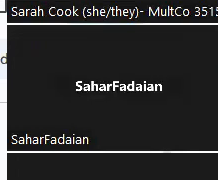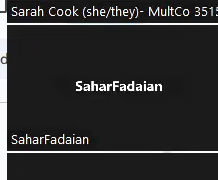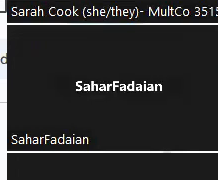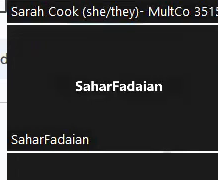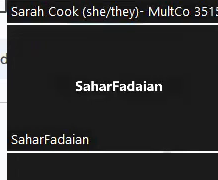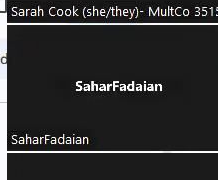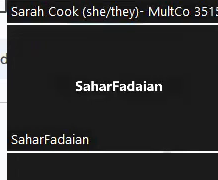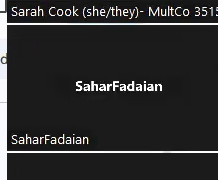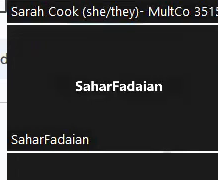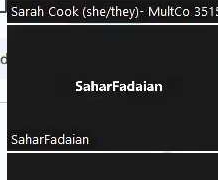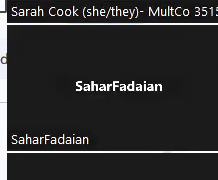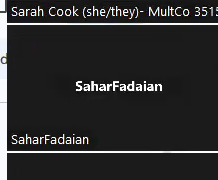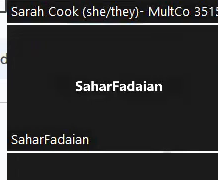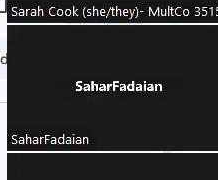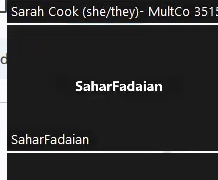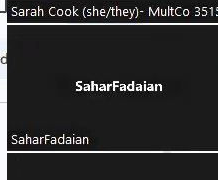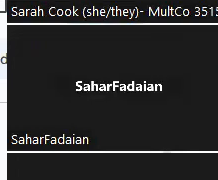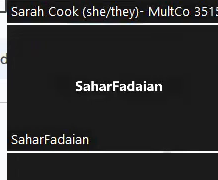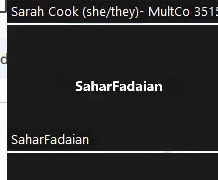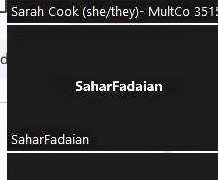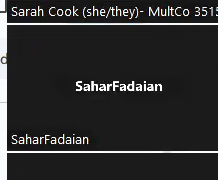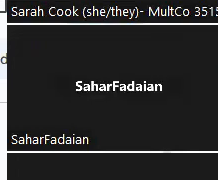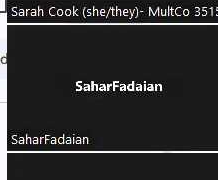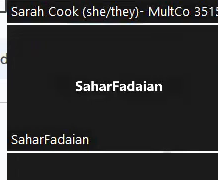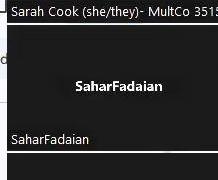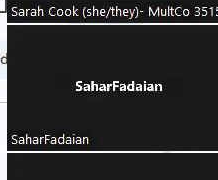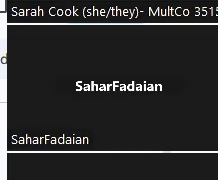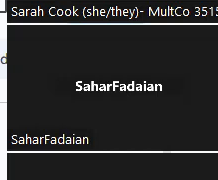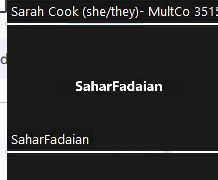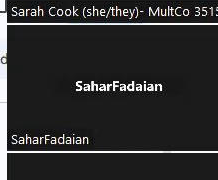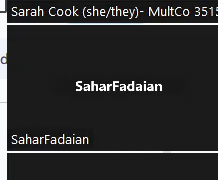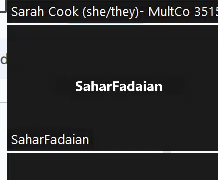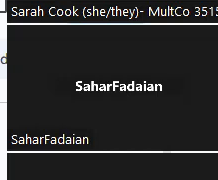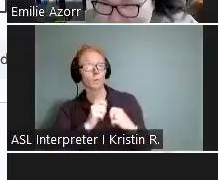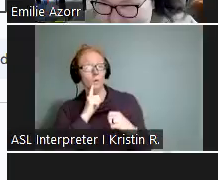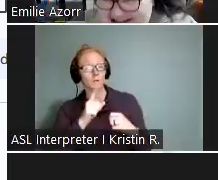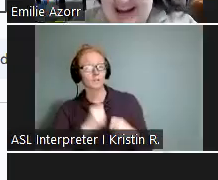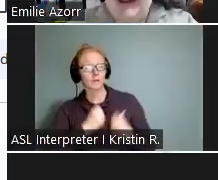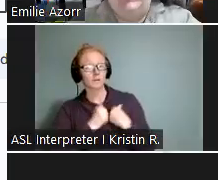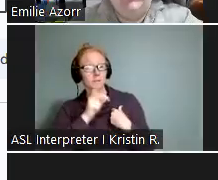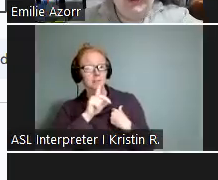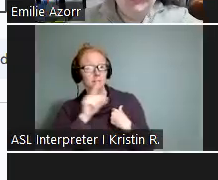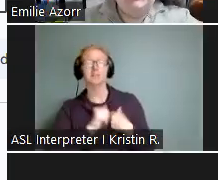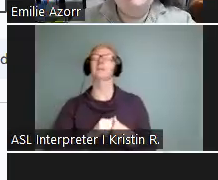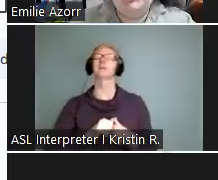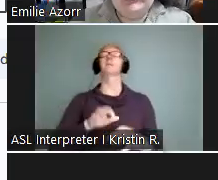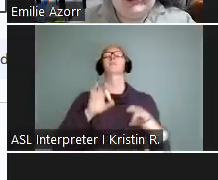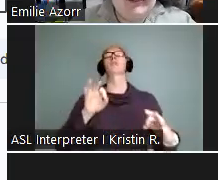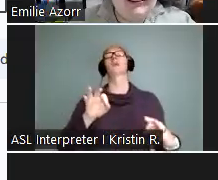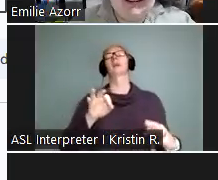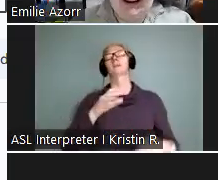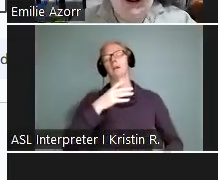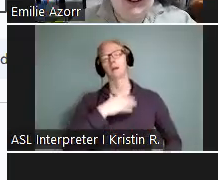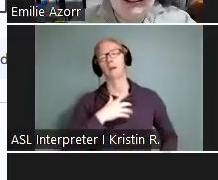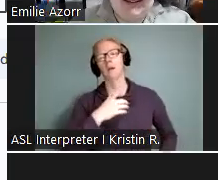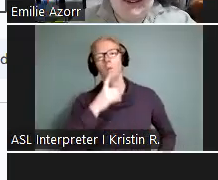I can see McNeff's Open Doors for Survivors with Disabilities. Okay, that's perfect. When I